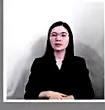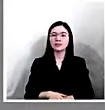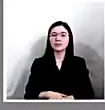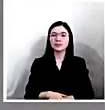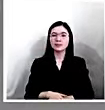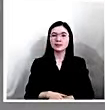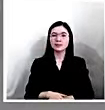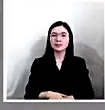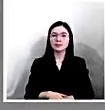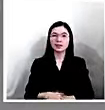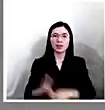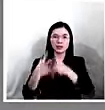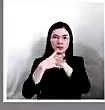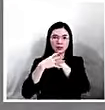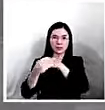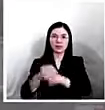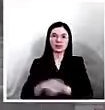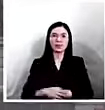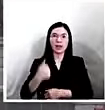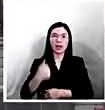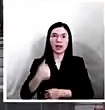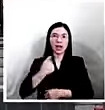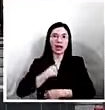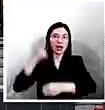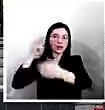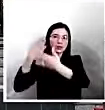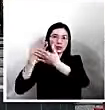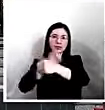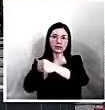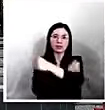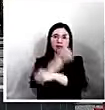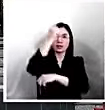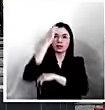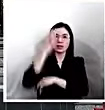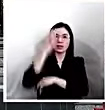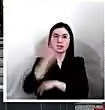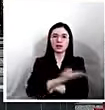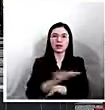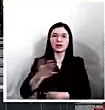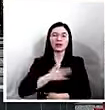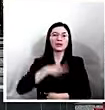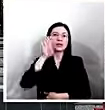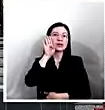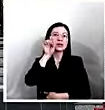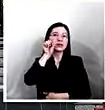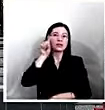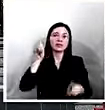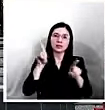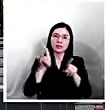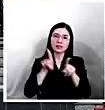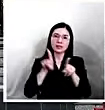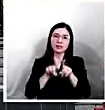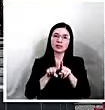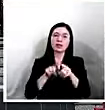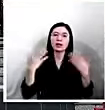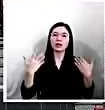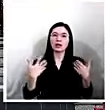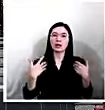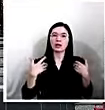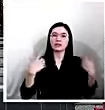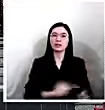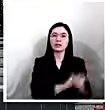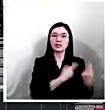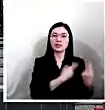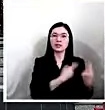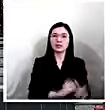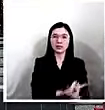Together we say, I confess to Almighty God and to you, my brothers and sisters, that I have greatly